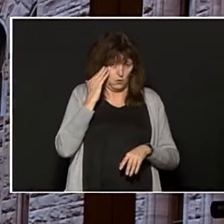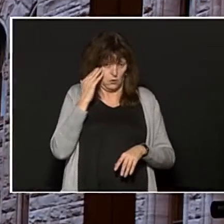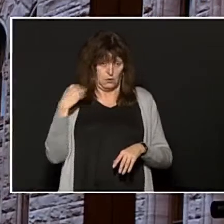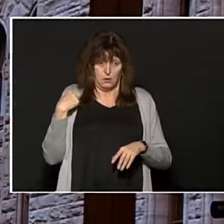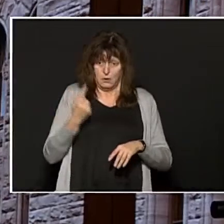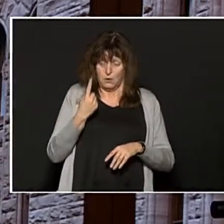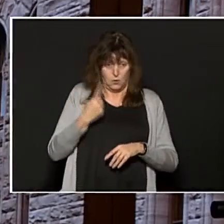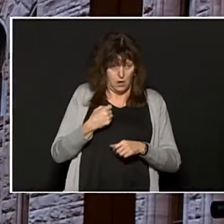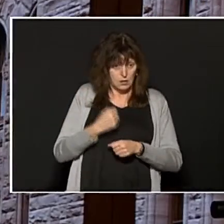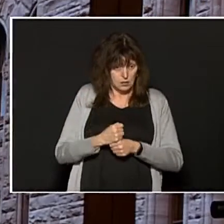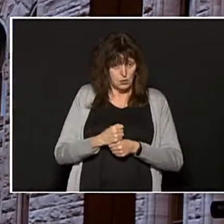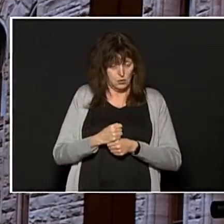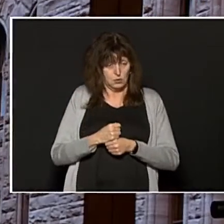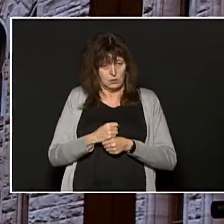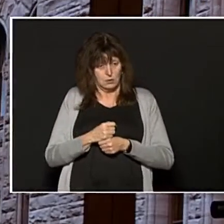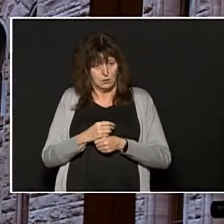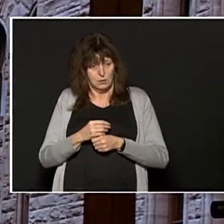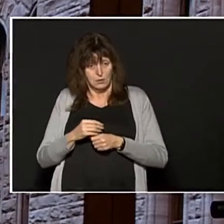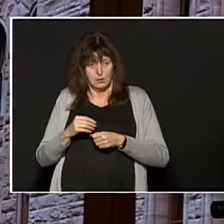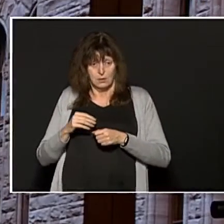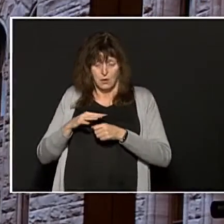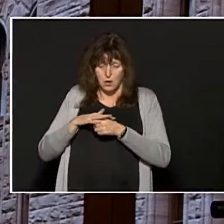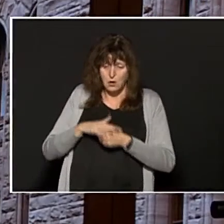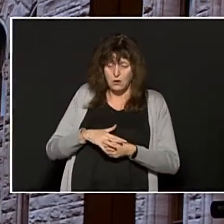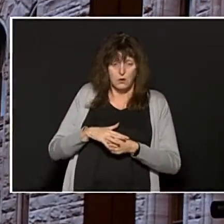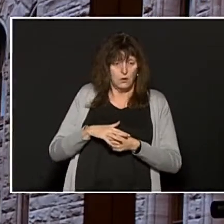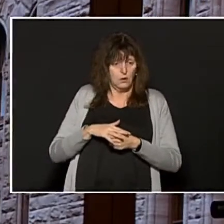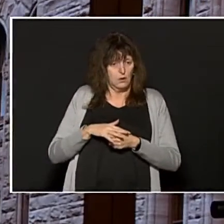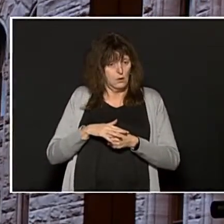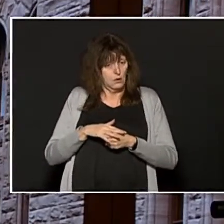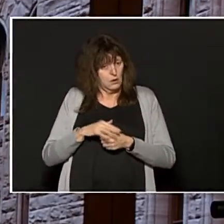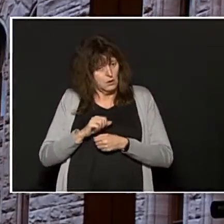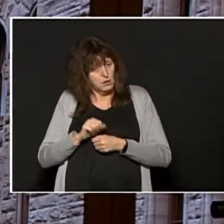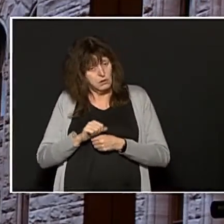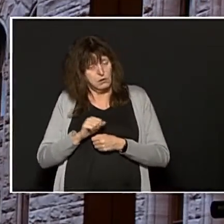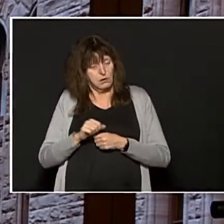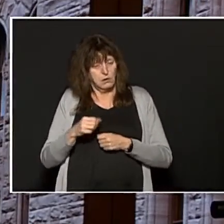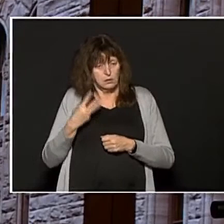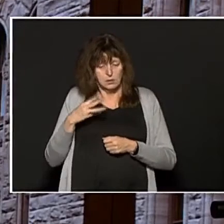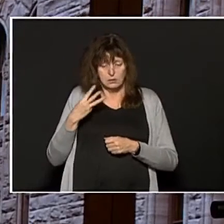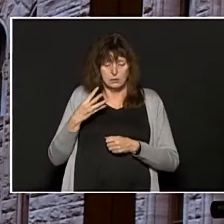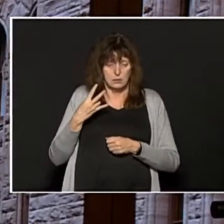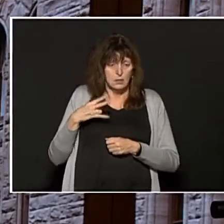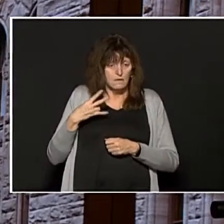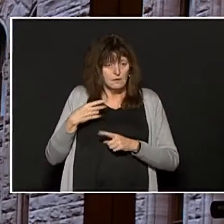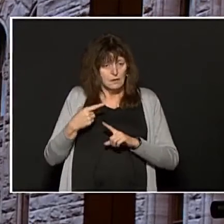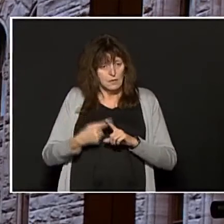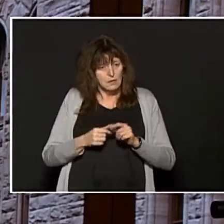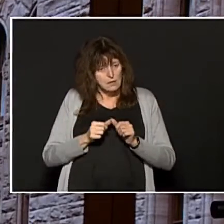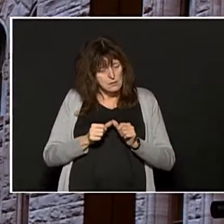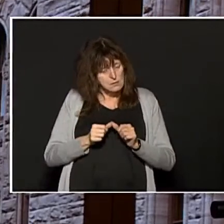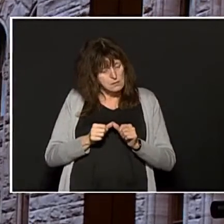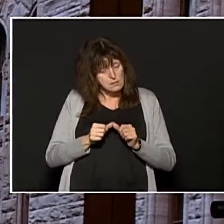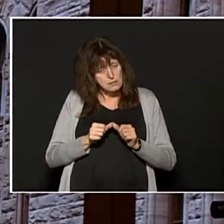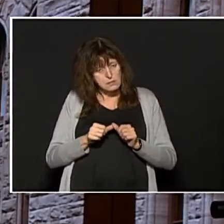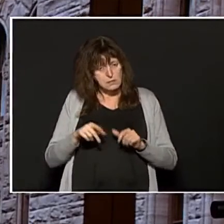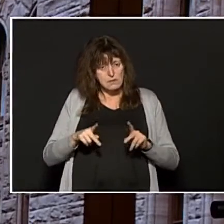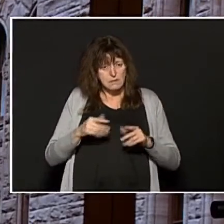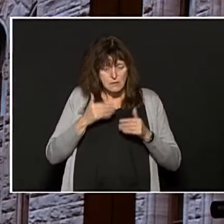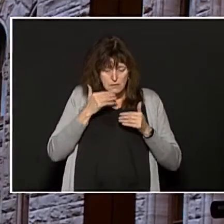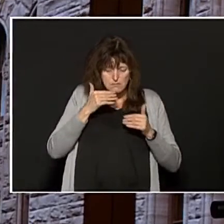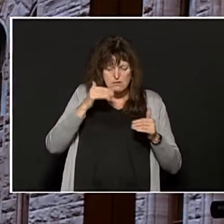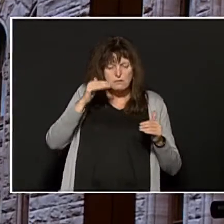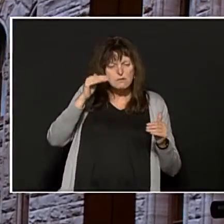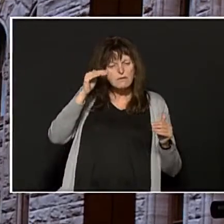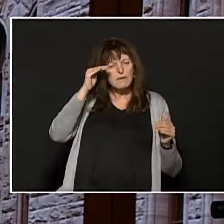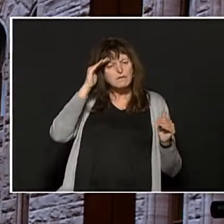16, 17 months, and people have been at it, and we're in a 3rd wave. Some people are getting frustrated and saying enough